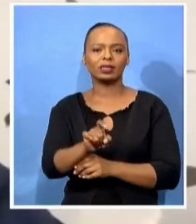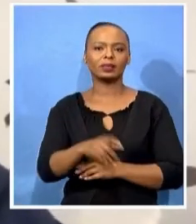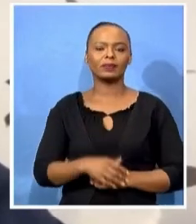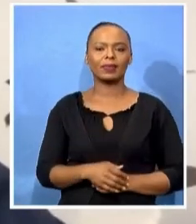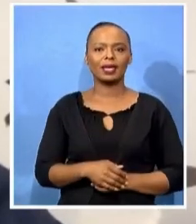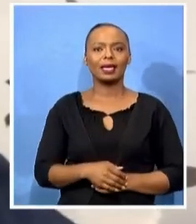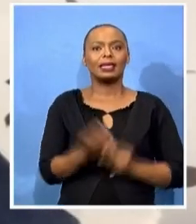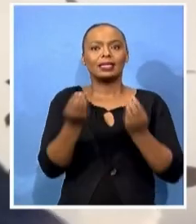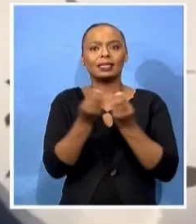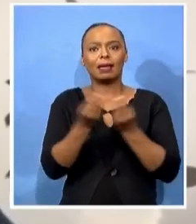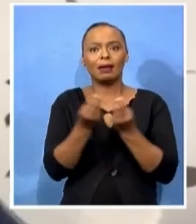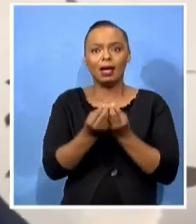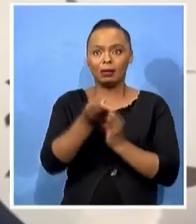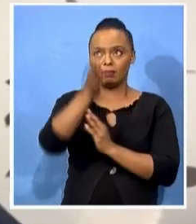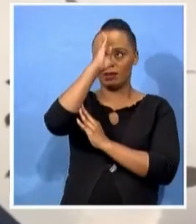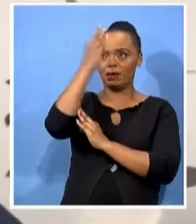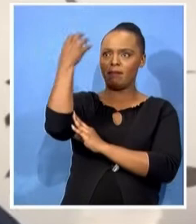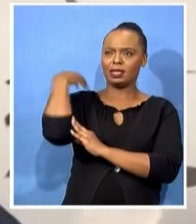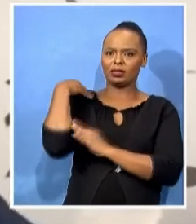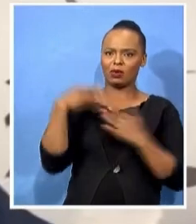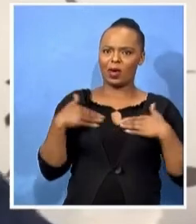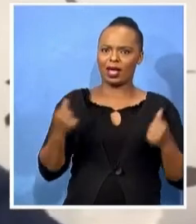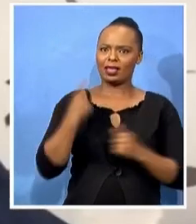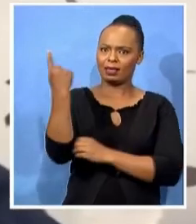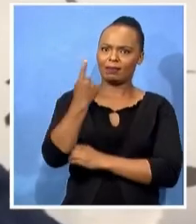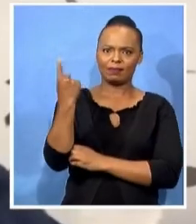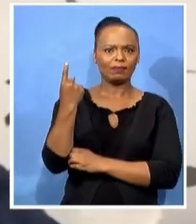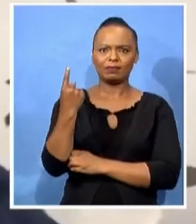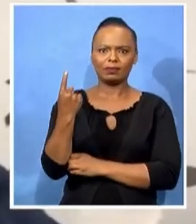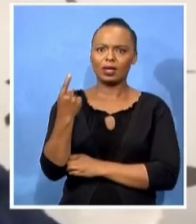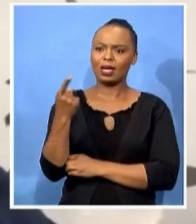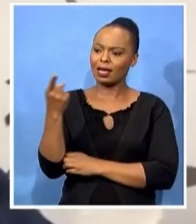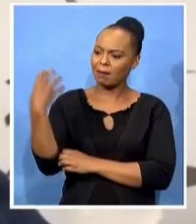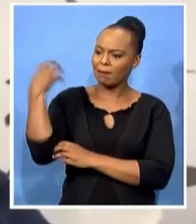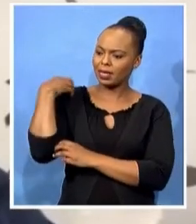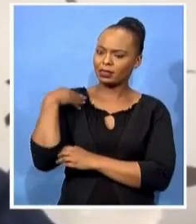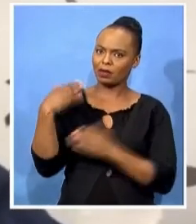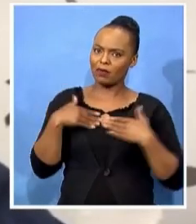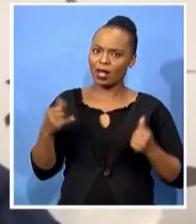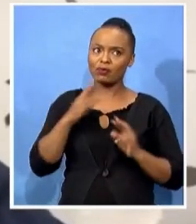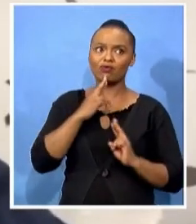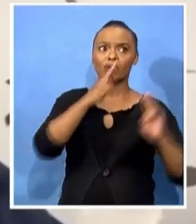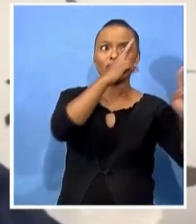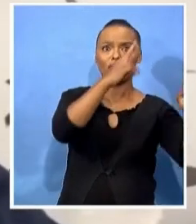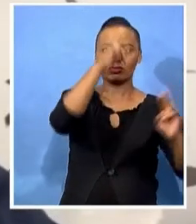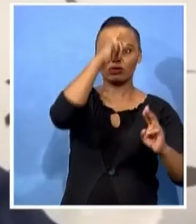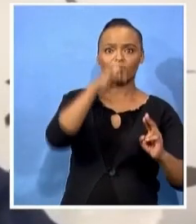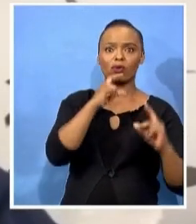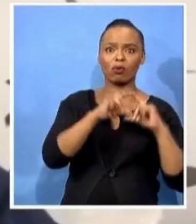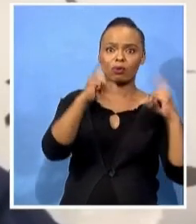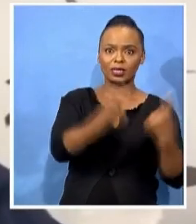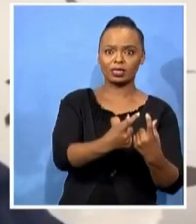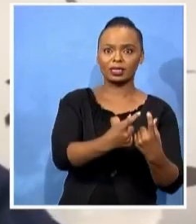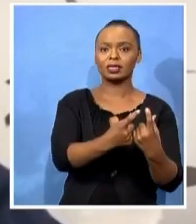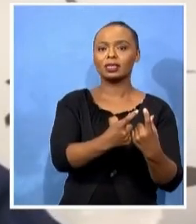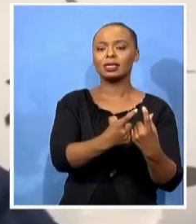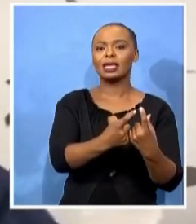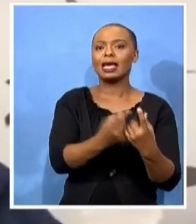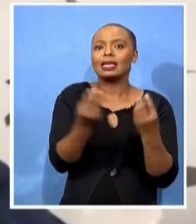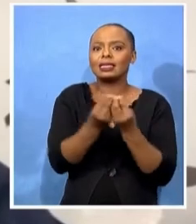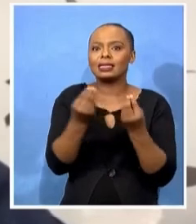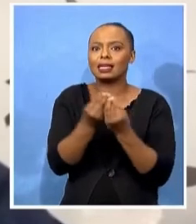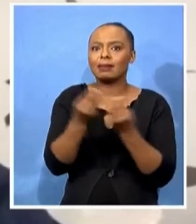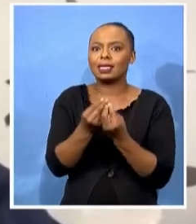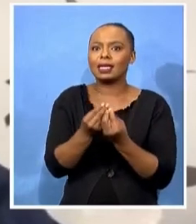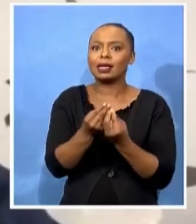because he reports to the portfolio committee. And so I think this is something that is directed to my colleagues, that this is a